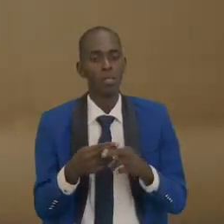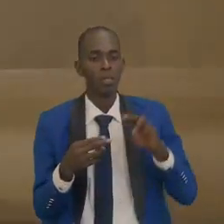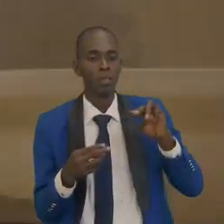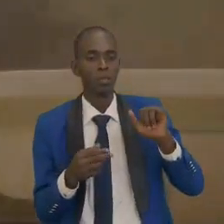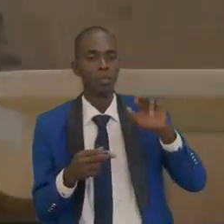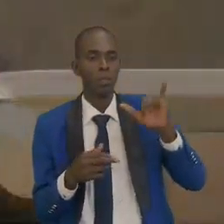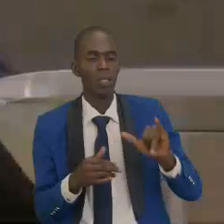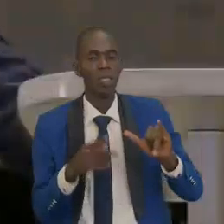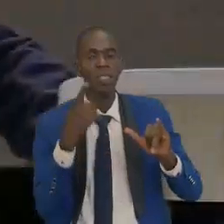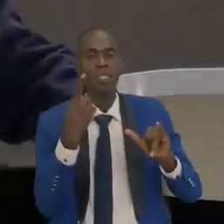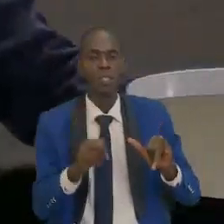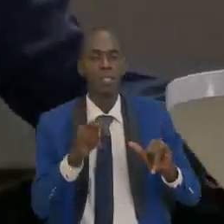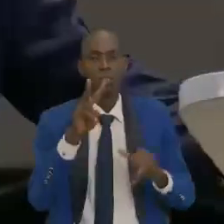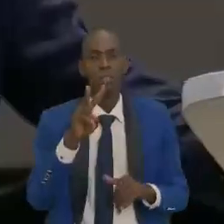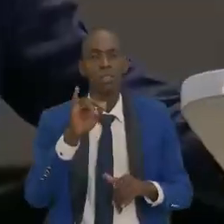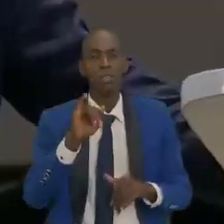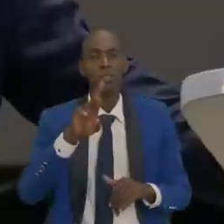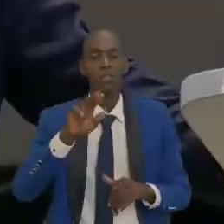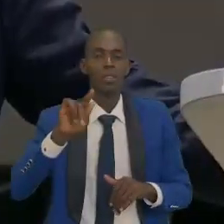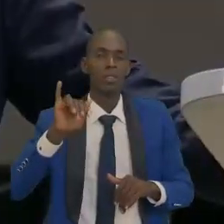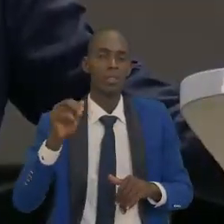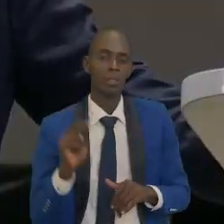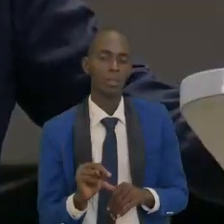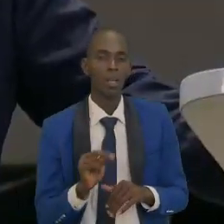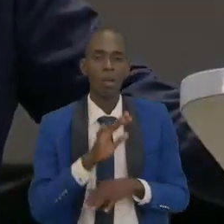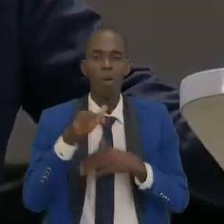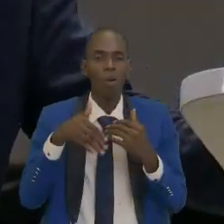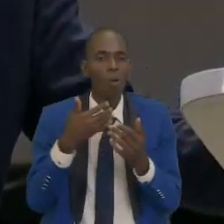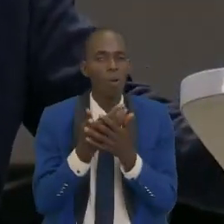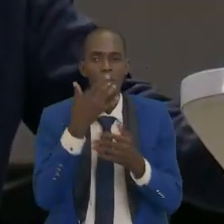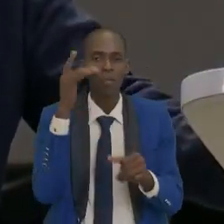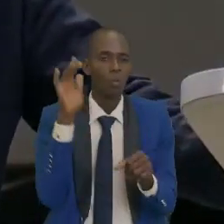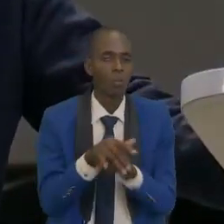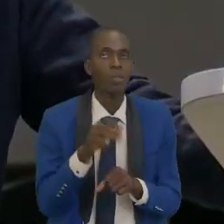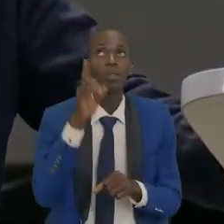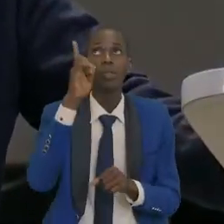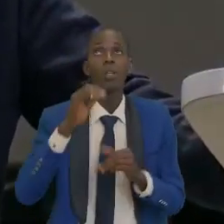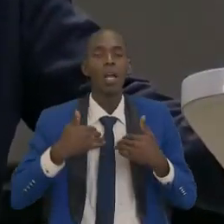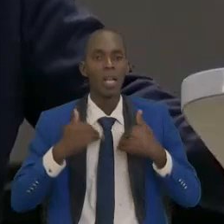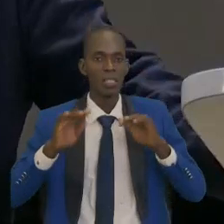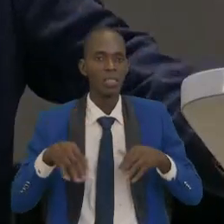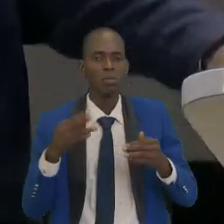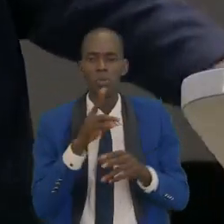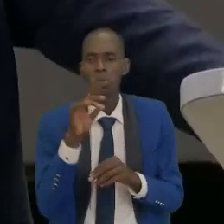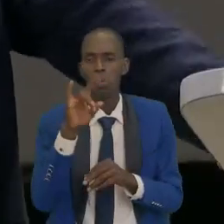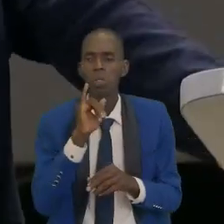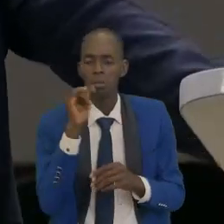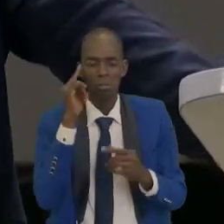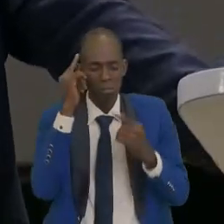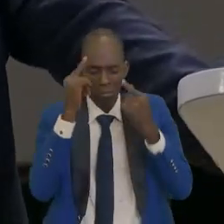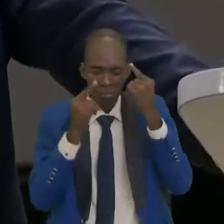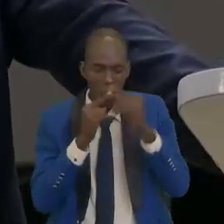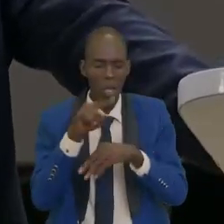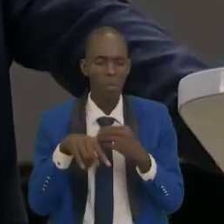and all the promises God had given nobody is thinking about that we're